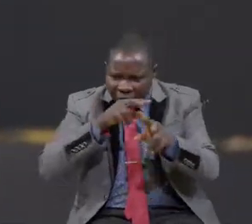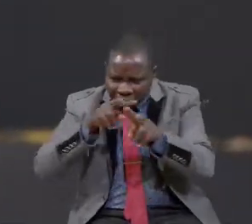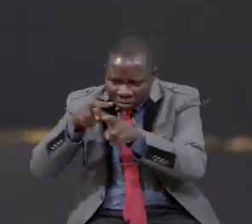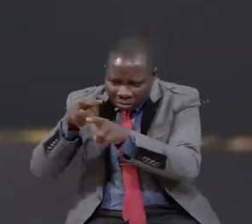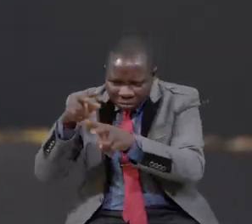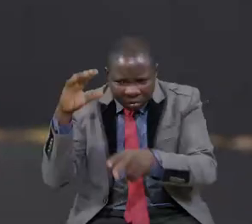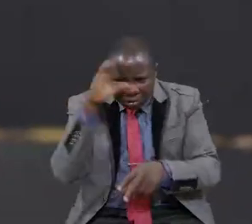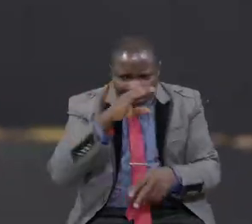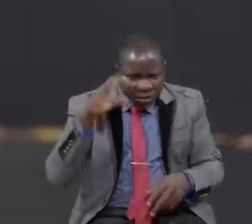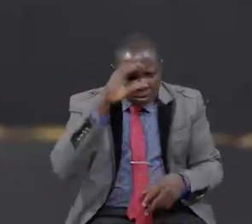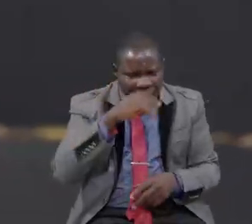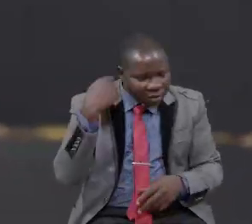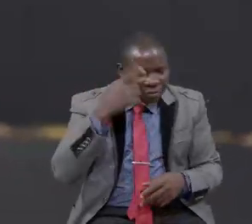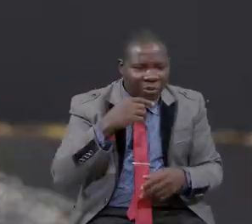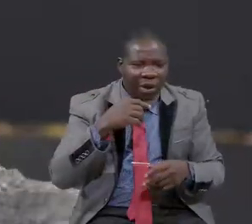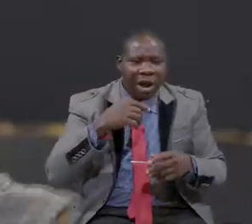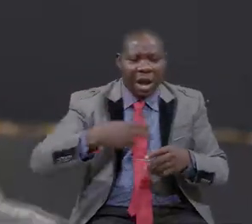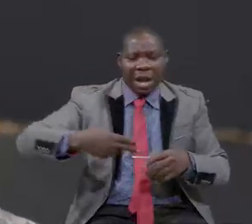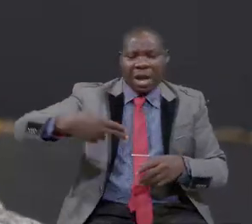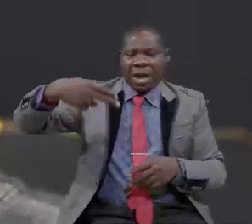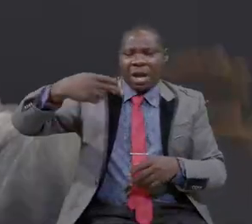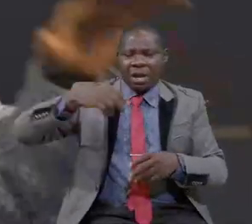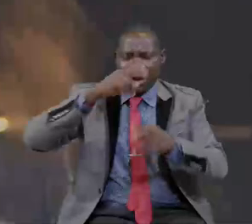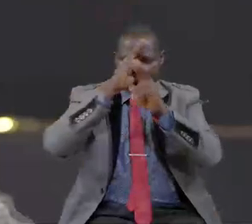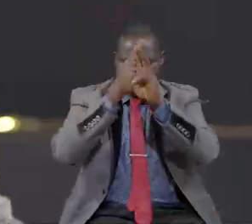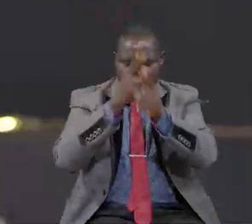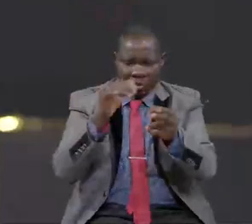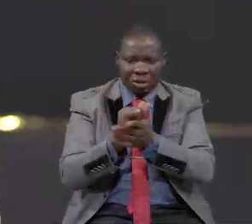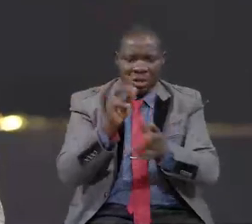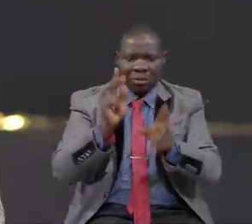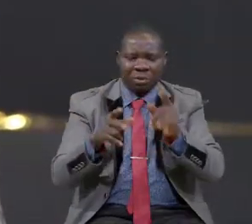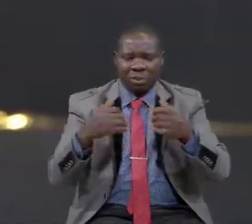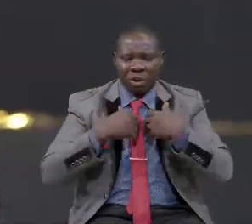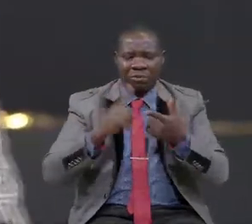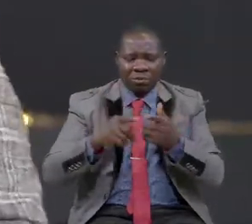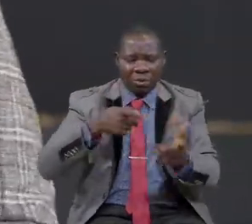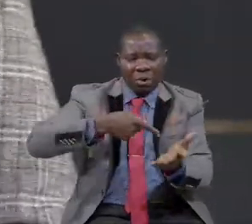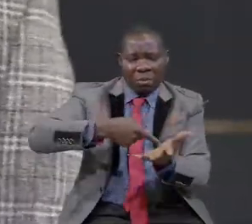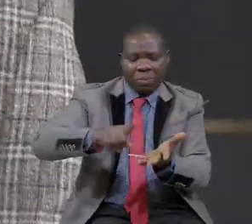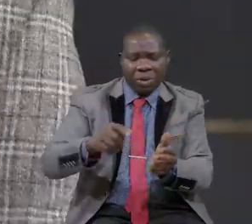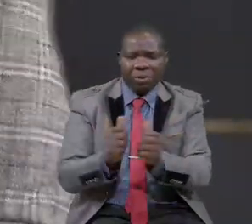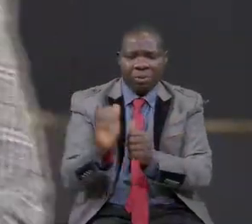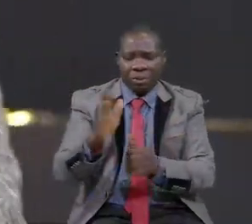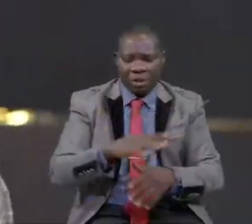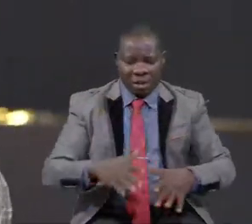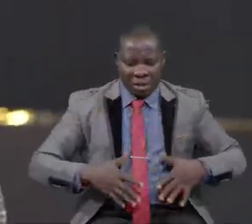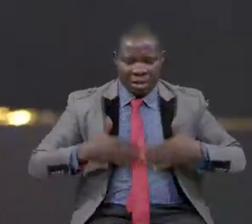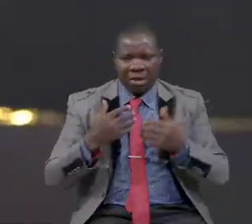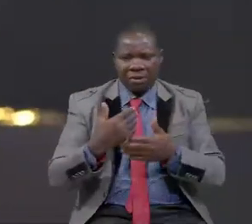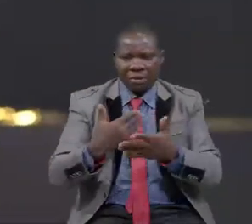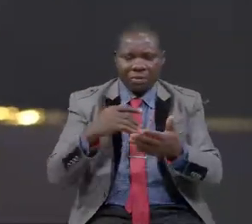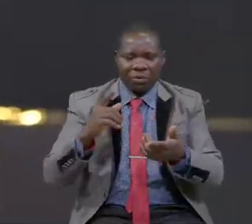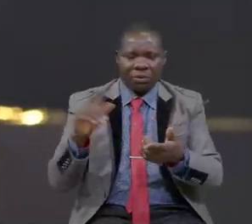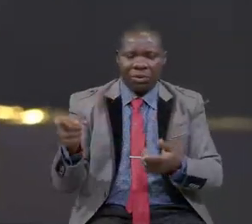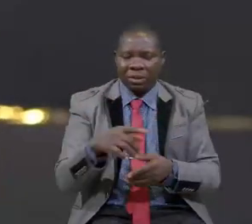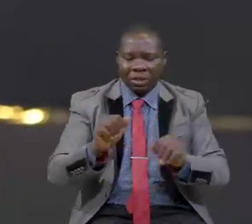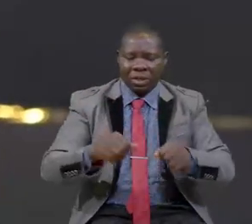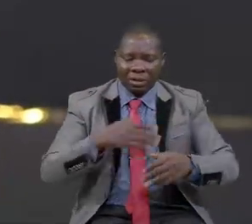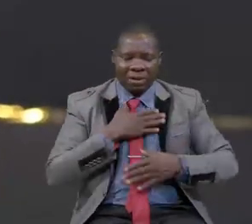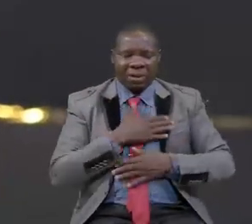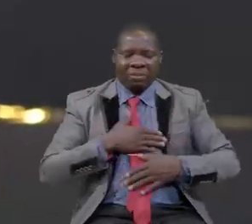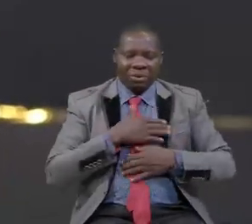esteem, honor. That people have to pay with their lives before they can please you. Anger is